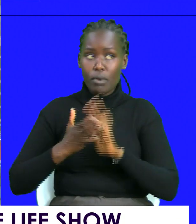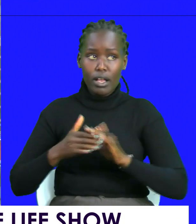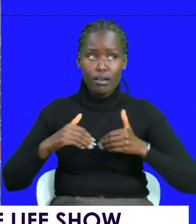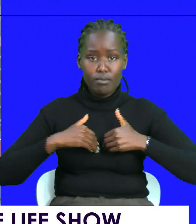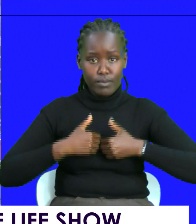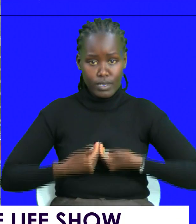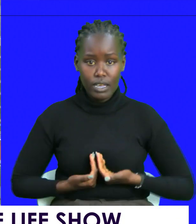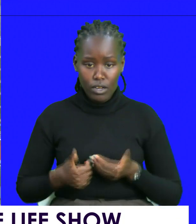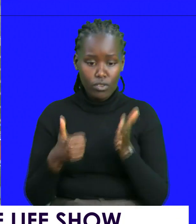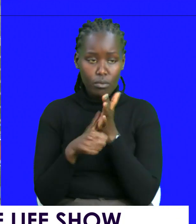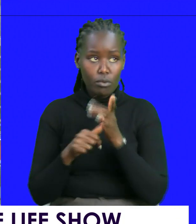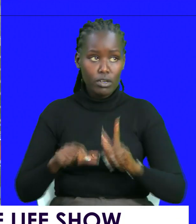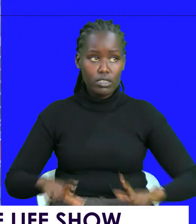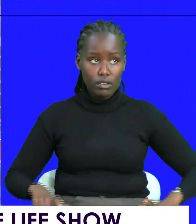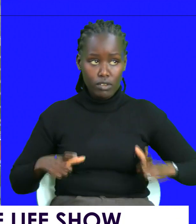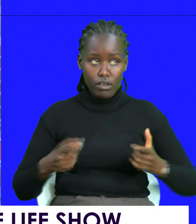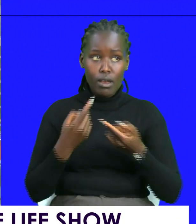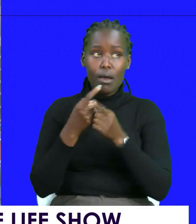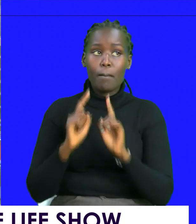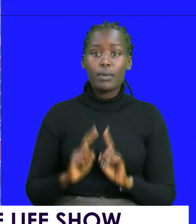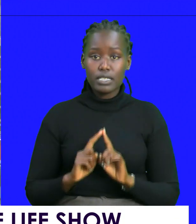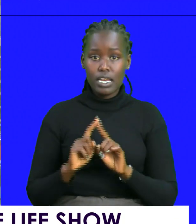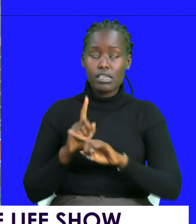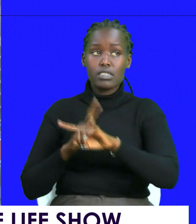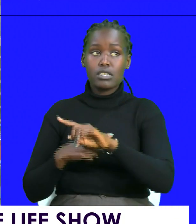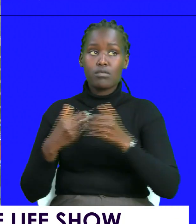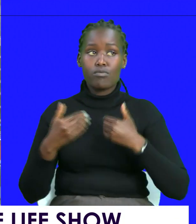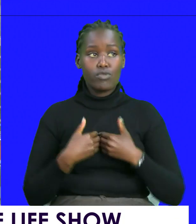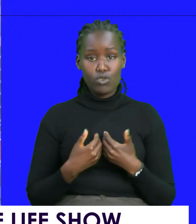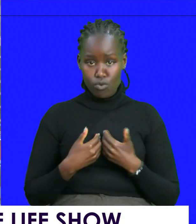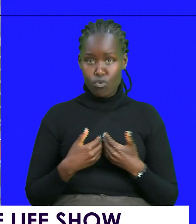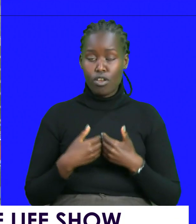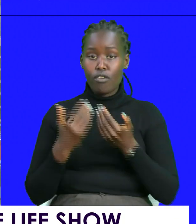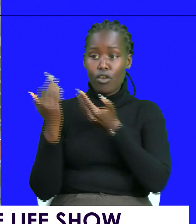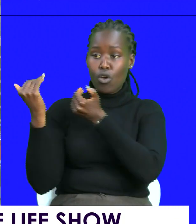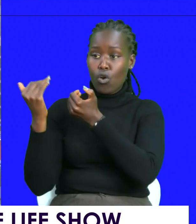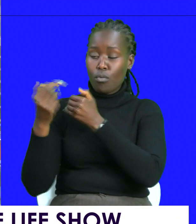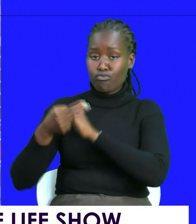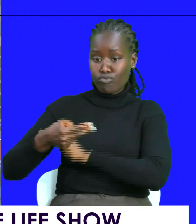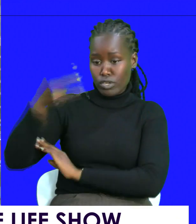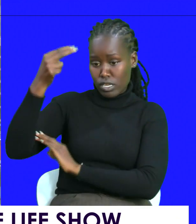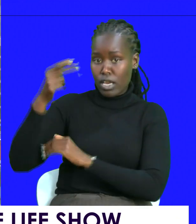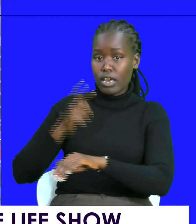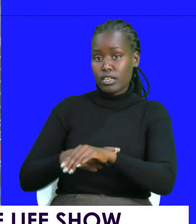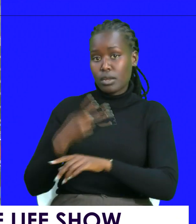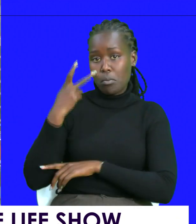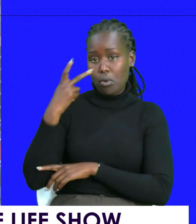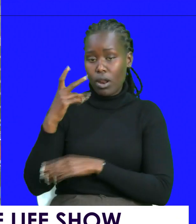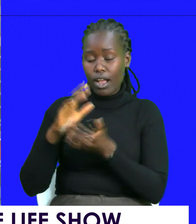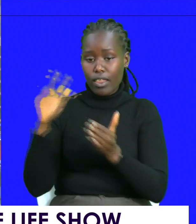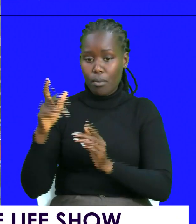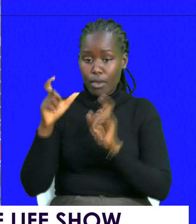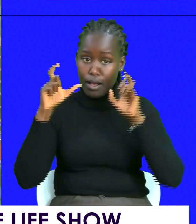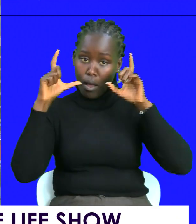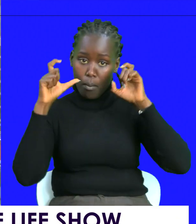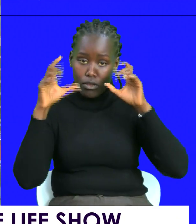life. But the moment you have a hope that is higher, the moment you look at the bigger picture, you